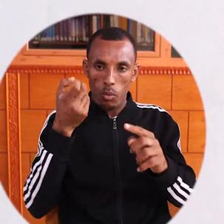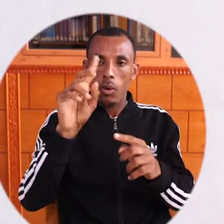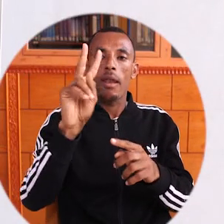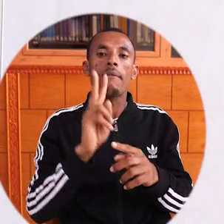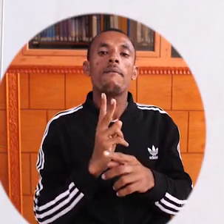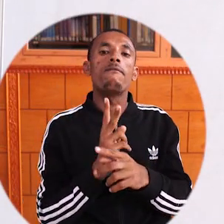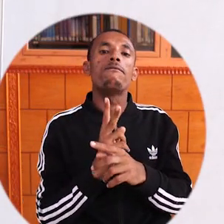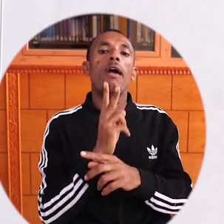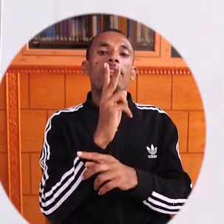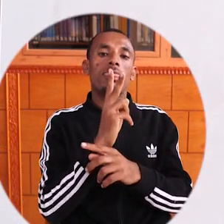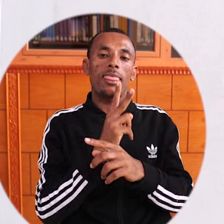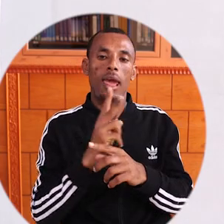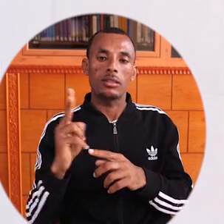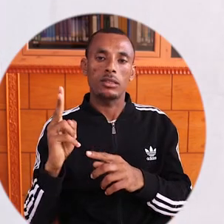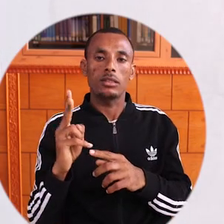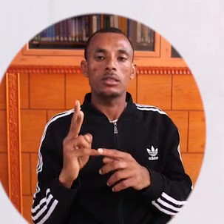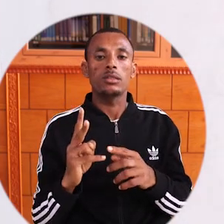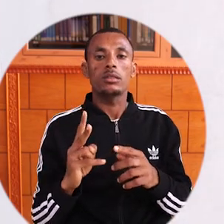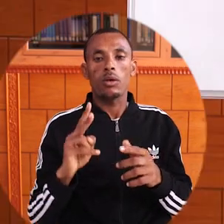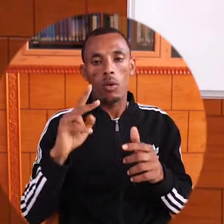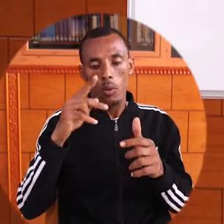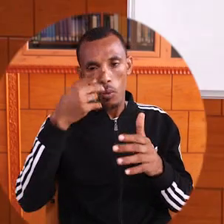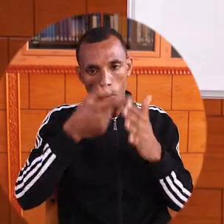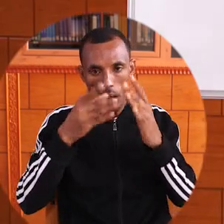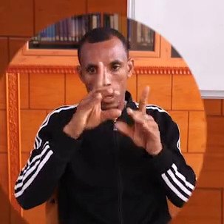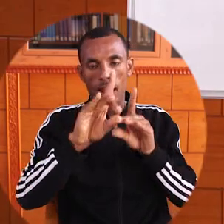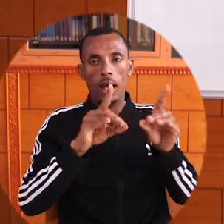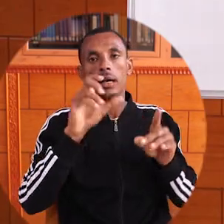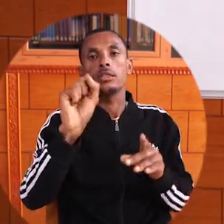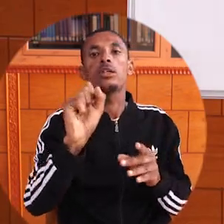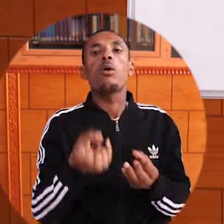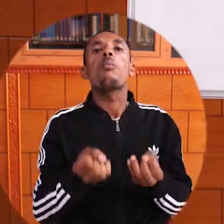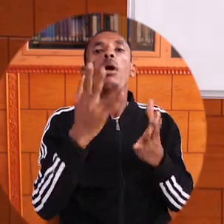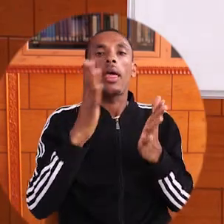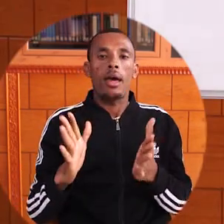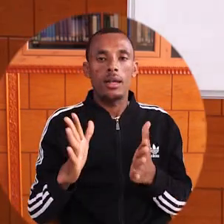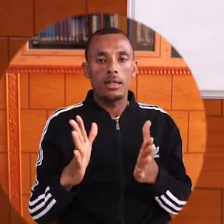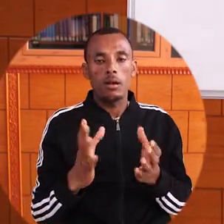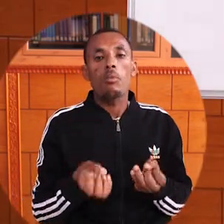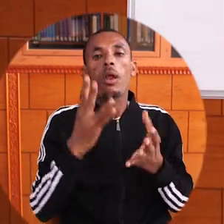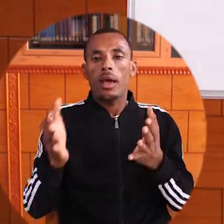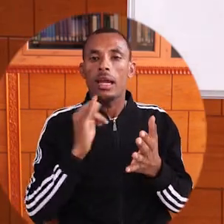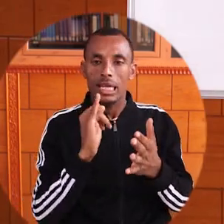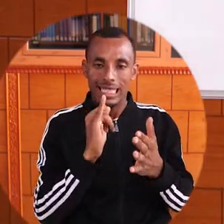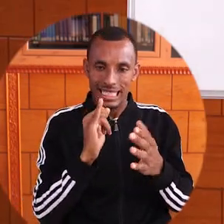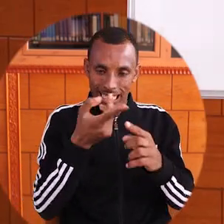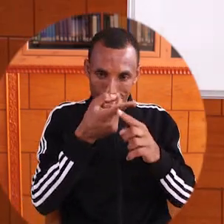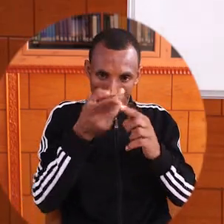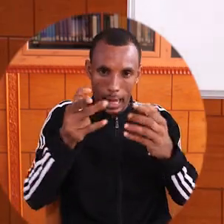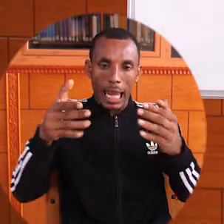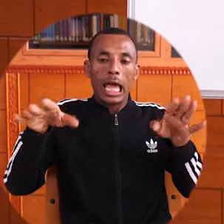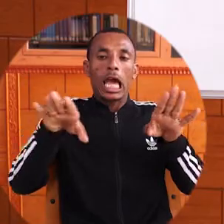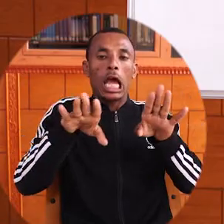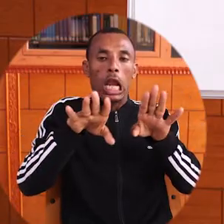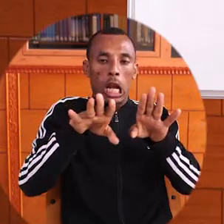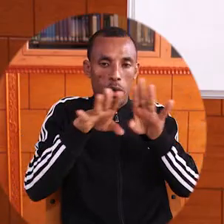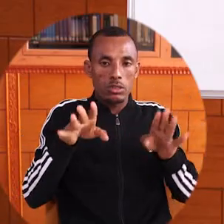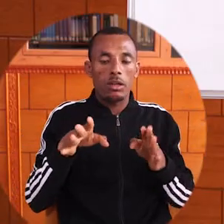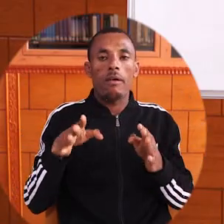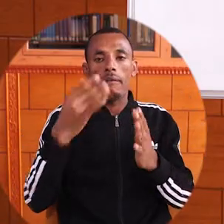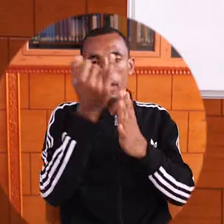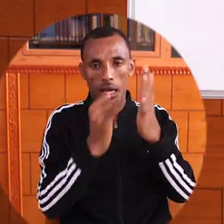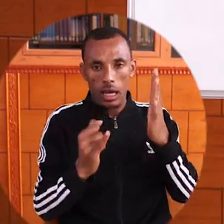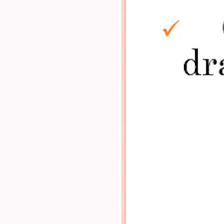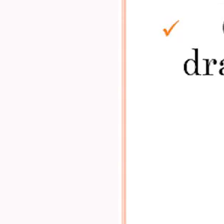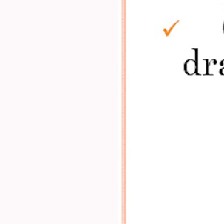polygon. What does it mean, polygon? Polygon is a simple closed figure formed by three or more